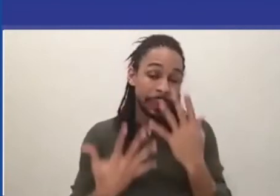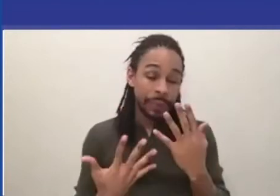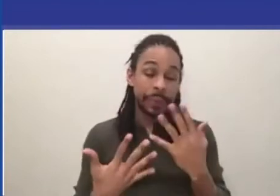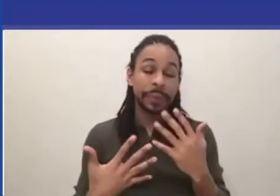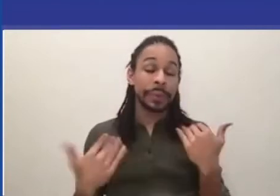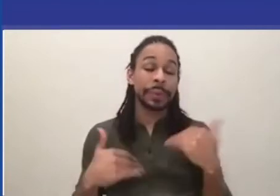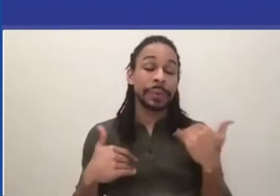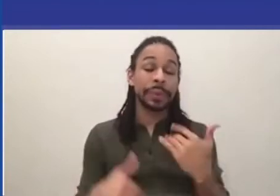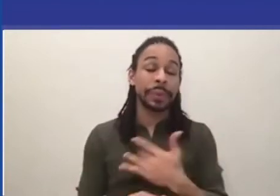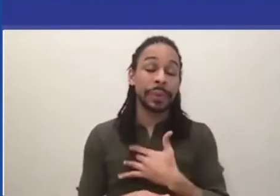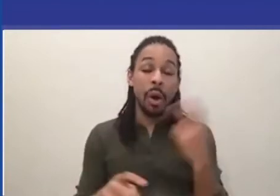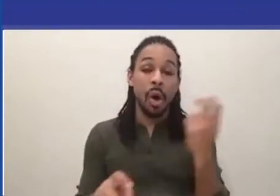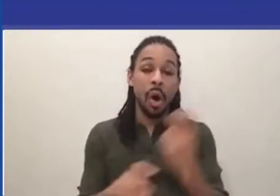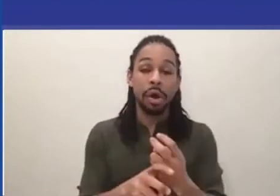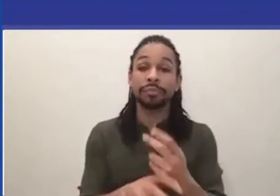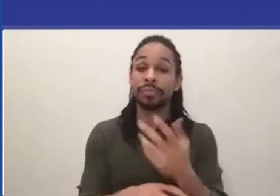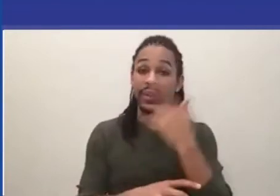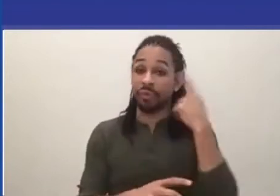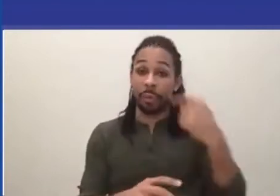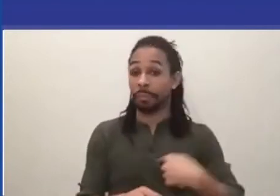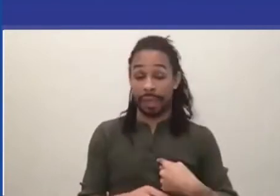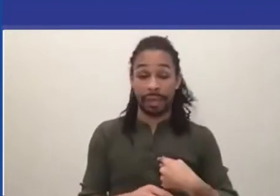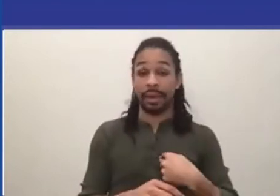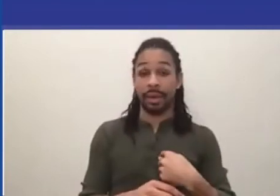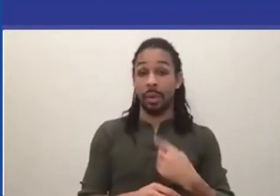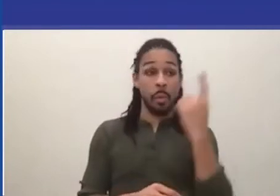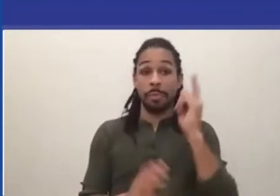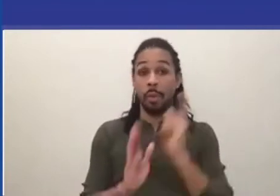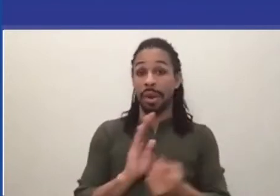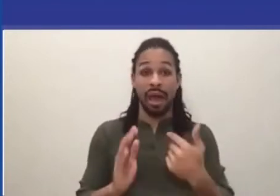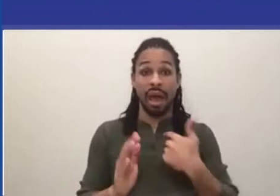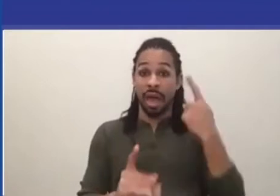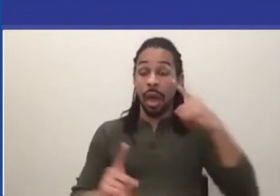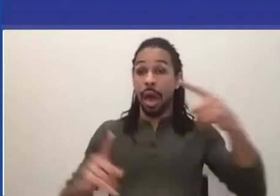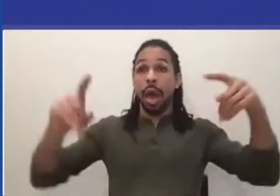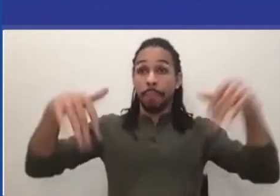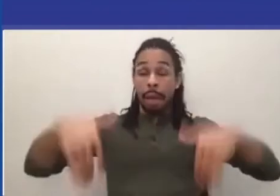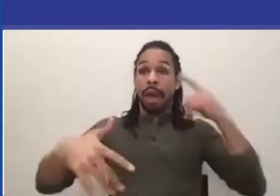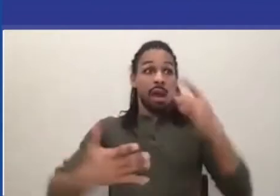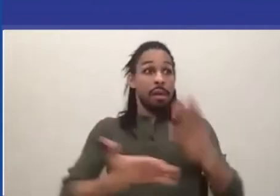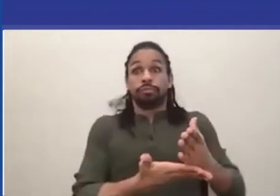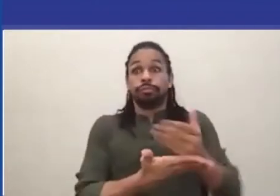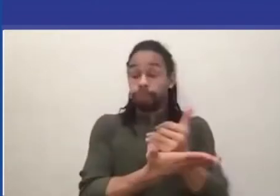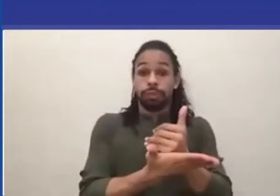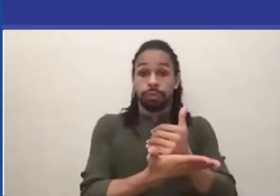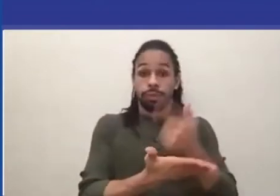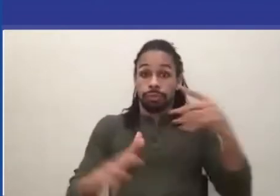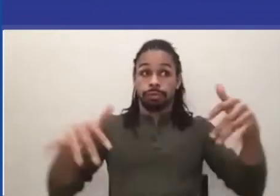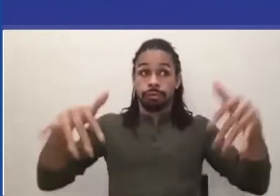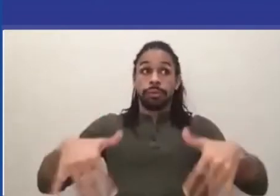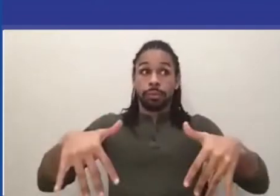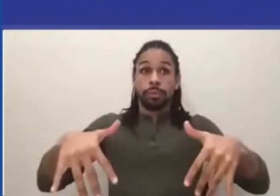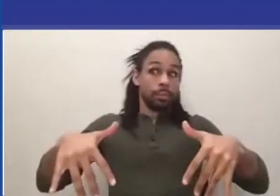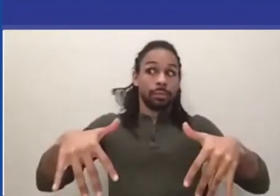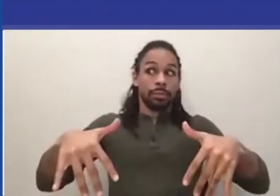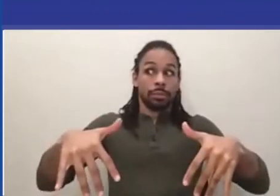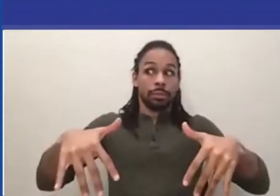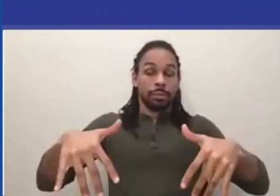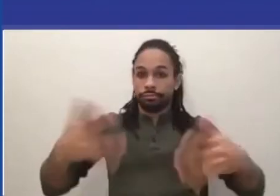panic. Sheer panic. I was paralyzed.